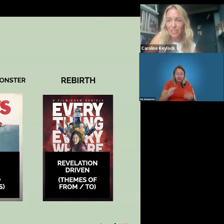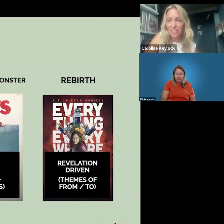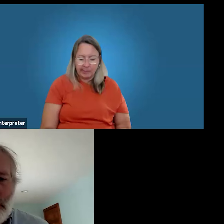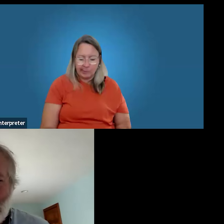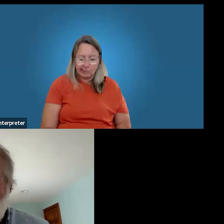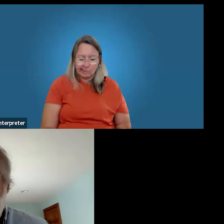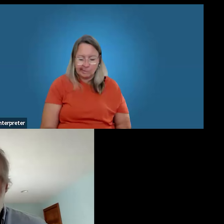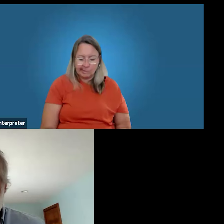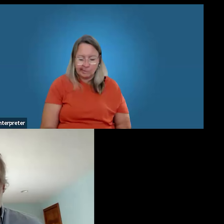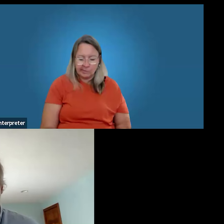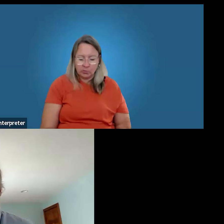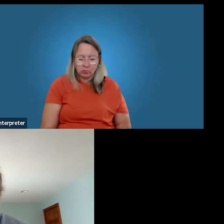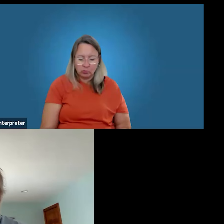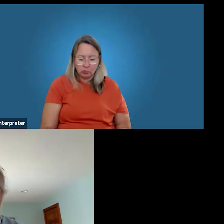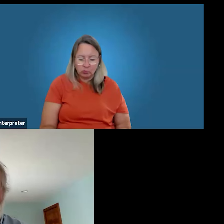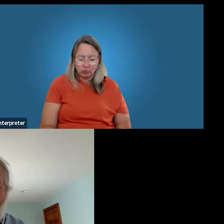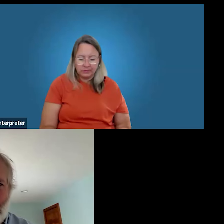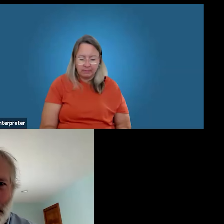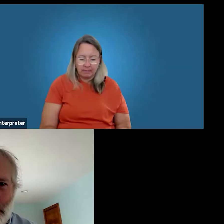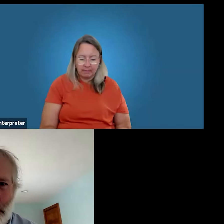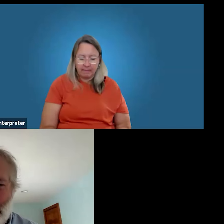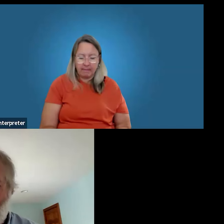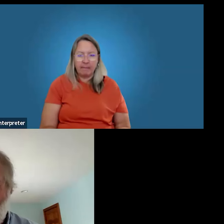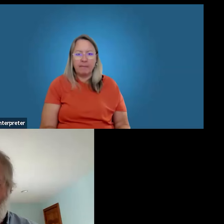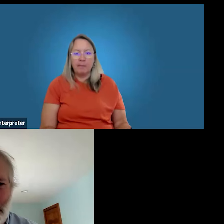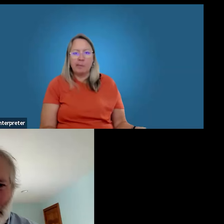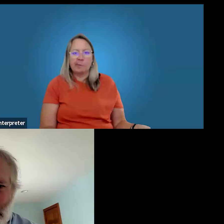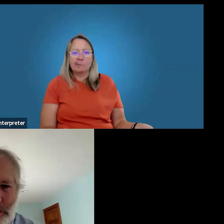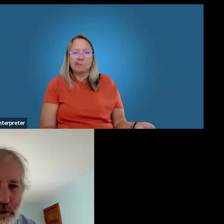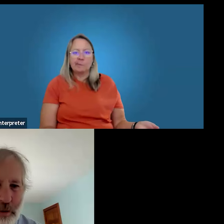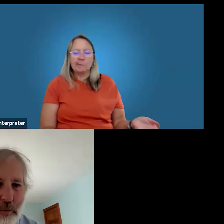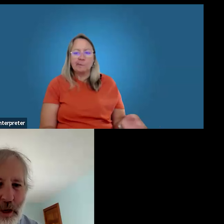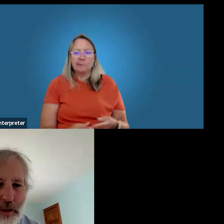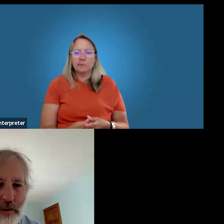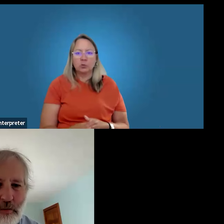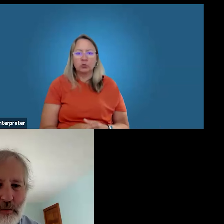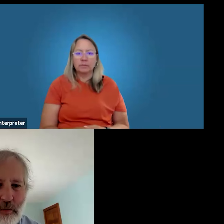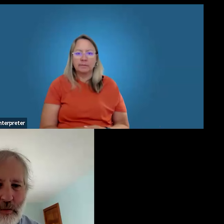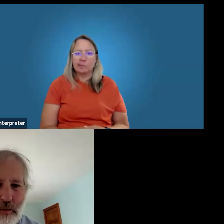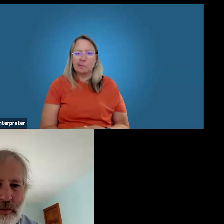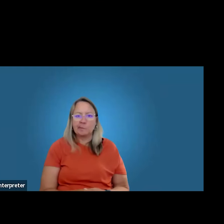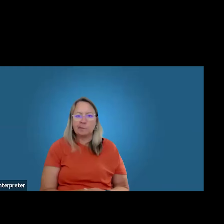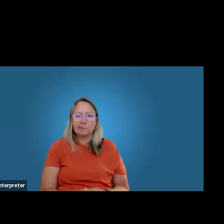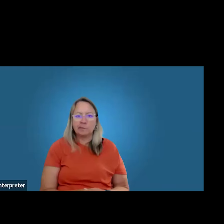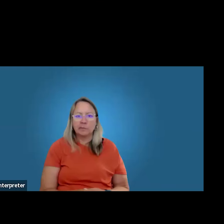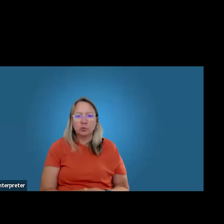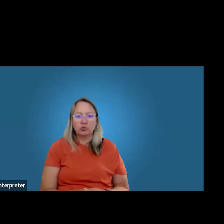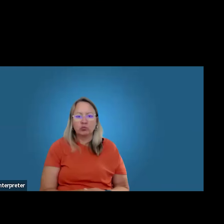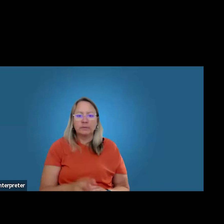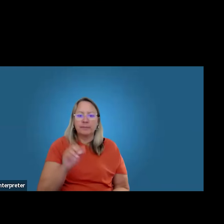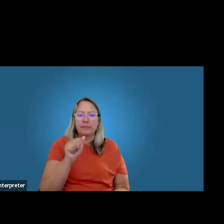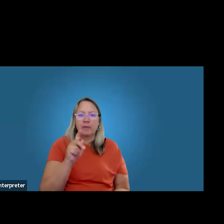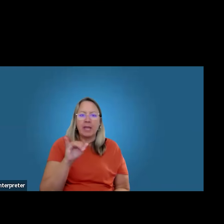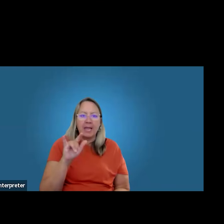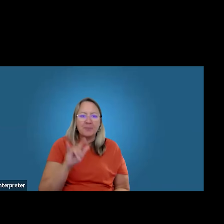call on you. Looks like April is volunteering Yeah. to participate, Caroline. So let's bring her live, Kareem, if we can. April, we'd love to hear from you. Thank